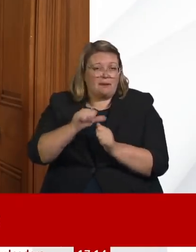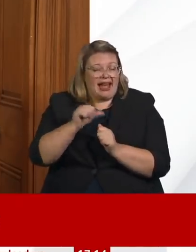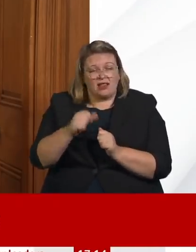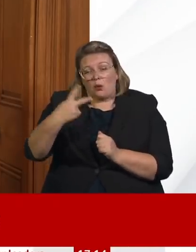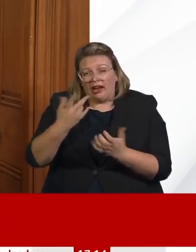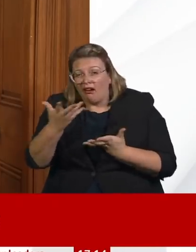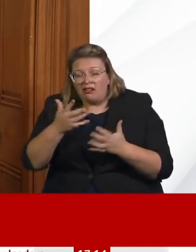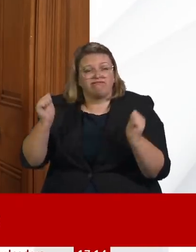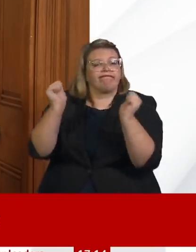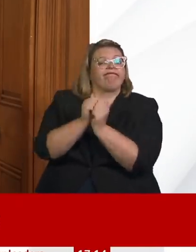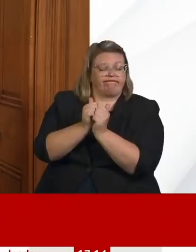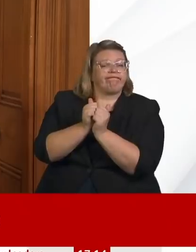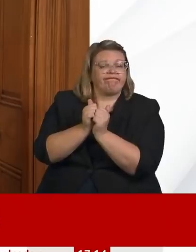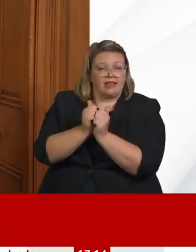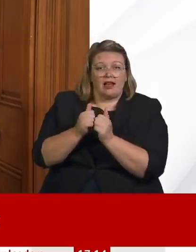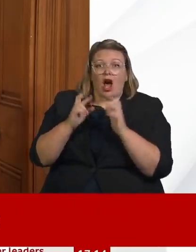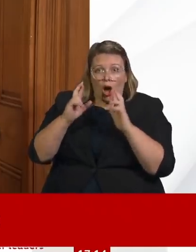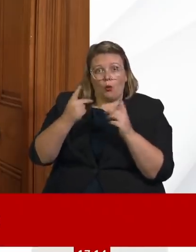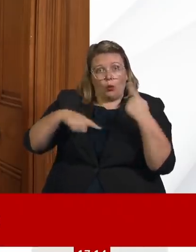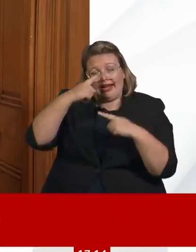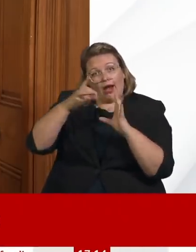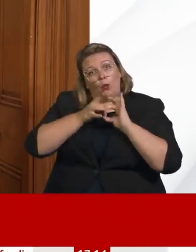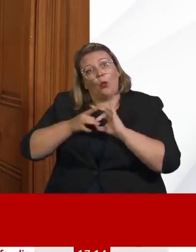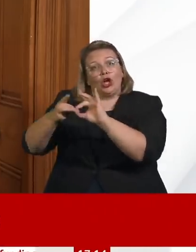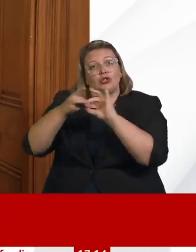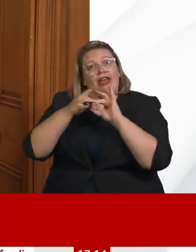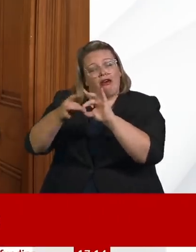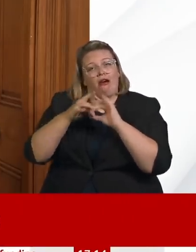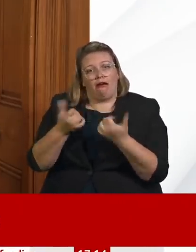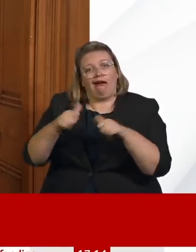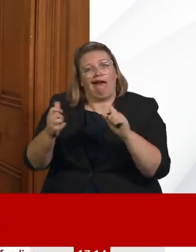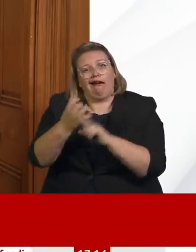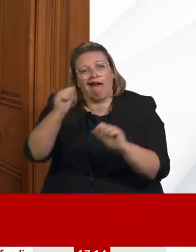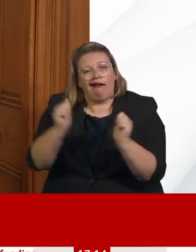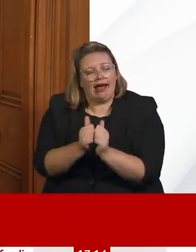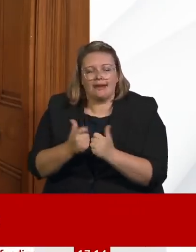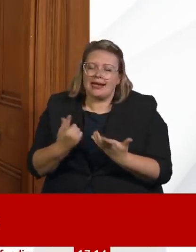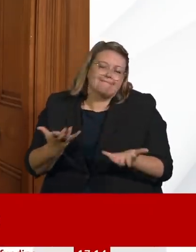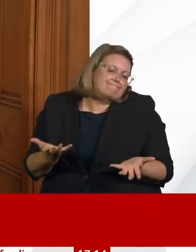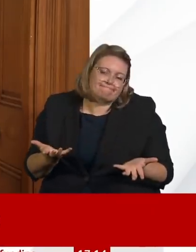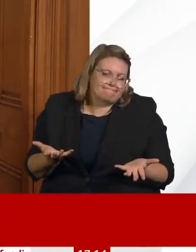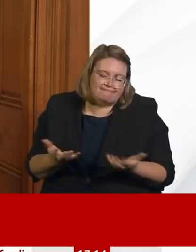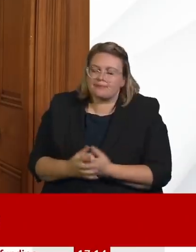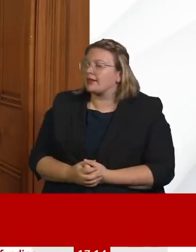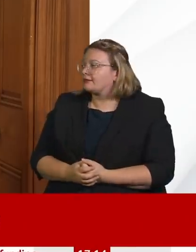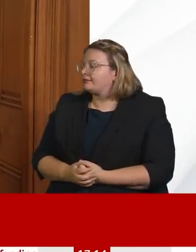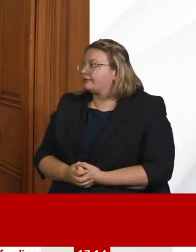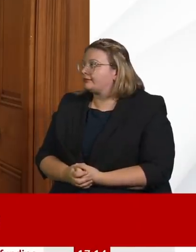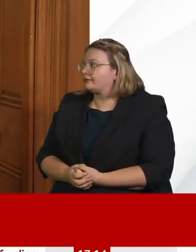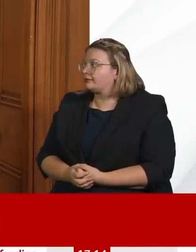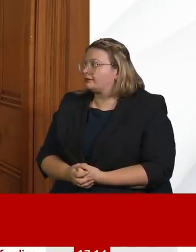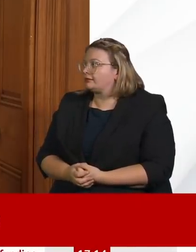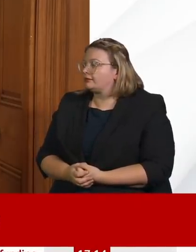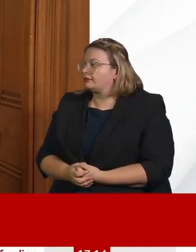of defeating the virus if we work together. In addition, I must say, to the